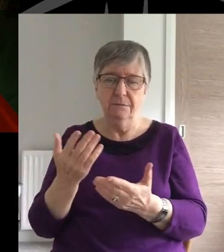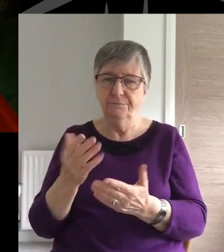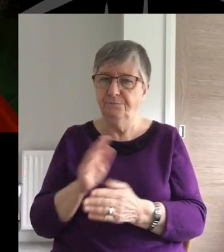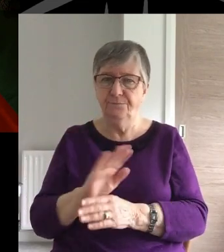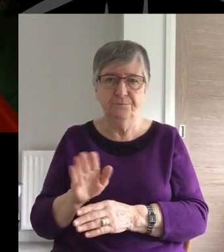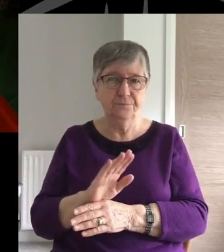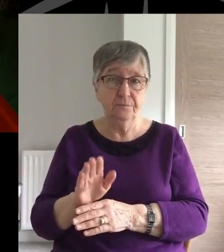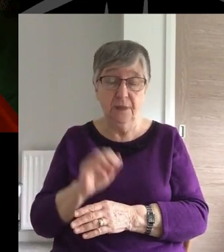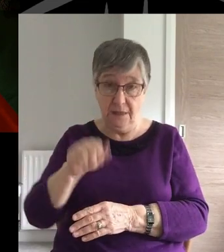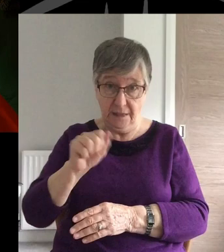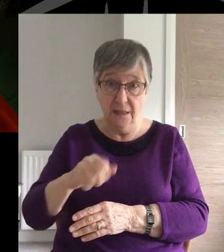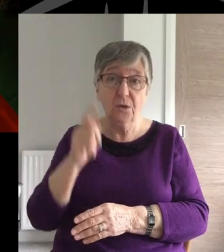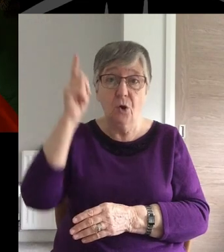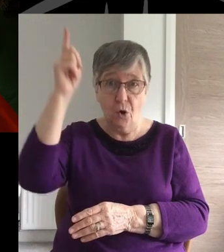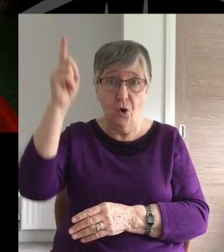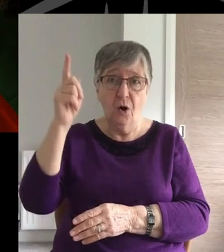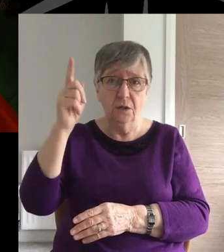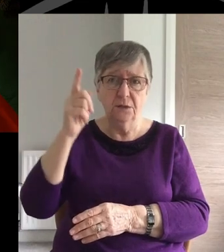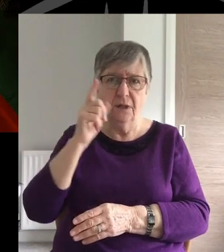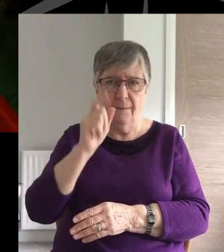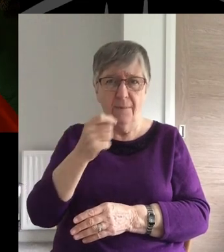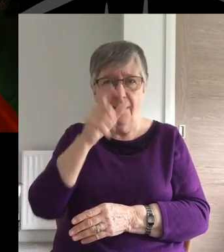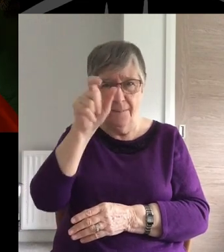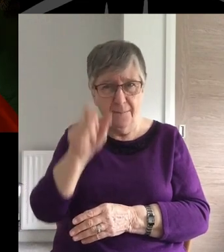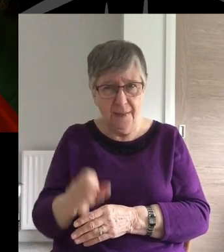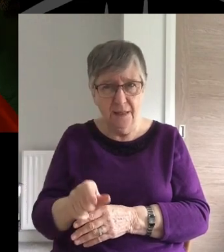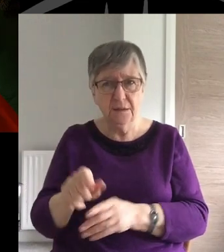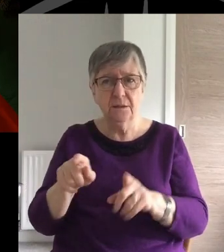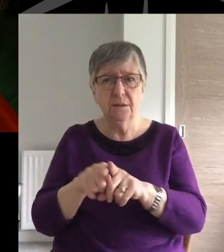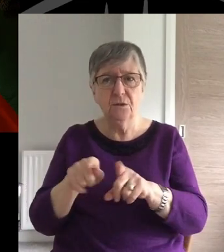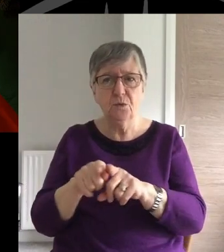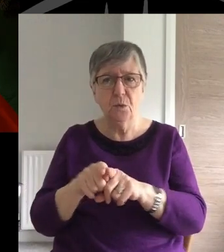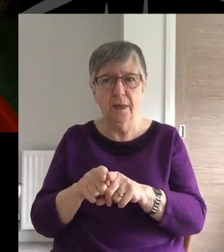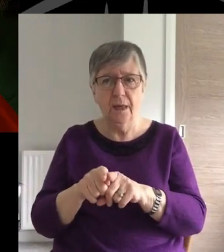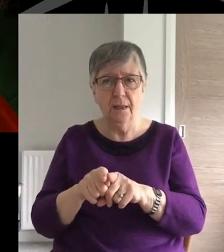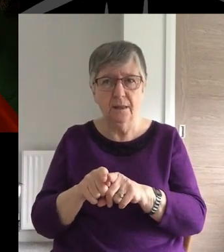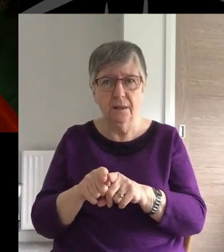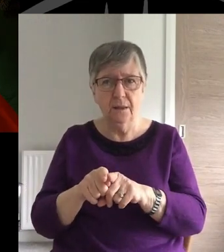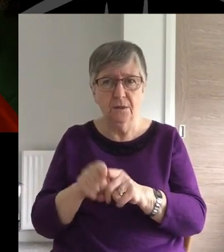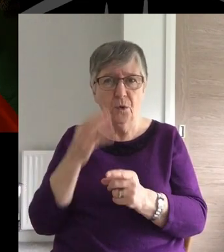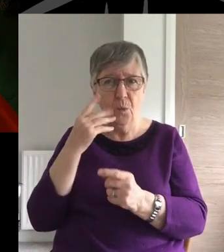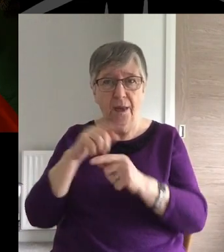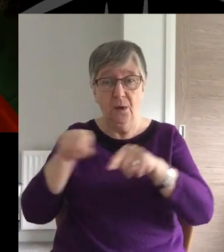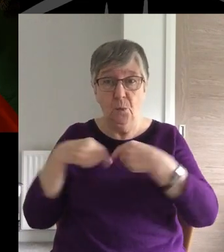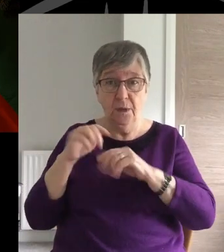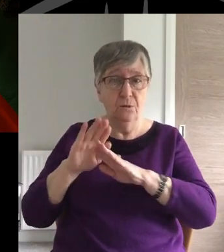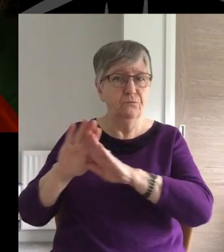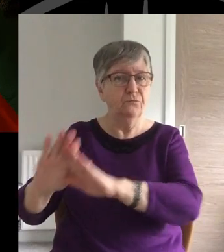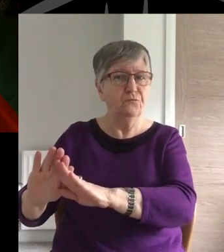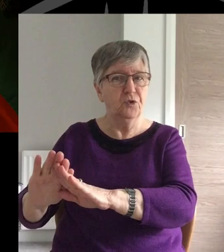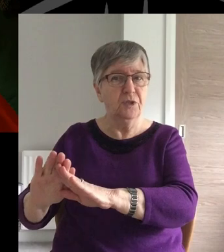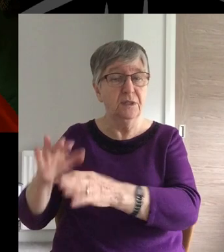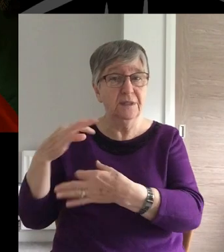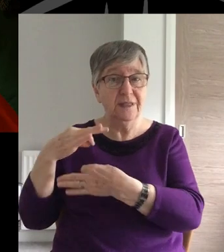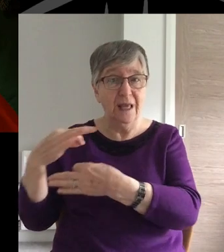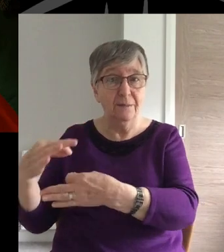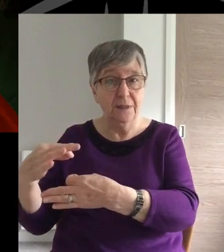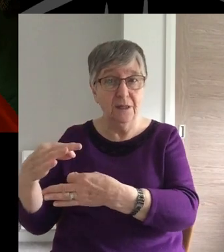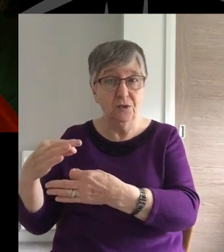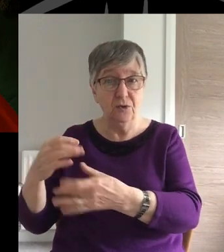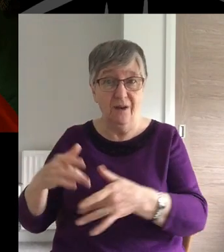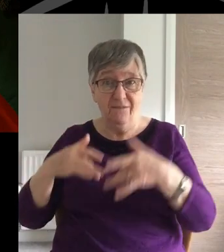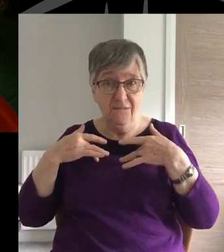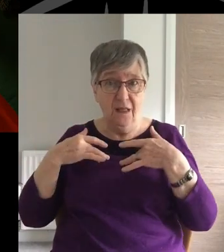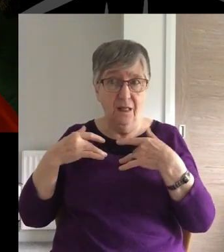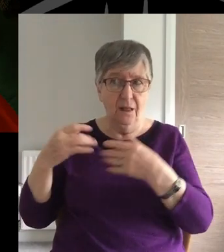No, yes, he's God, but he's human. And in fact, it's as we resist temptation, we